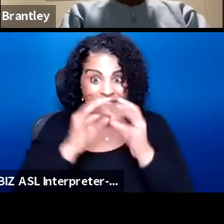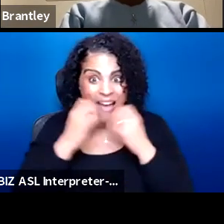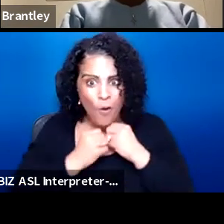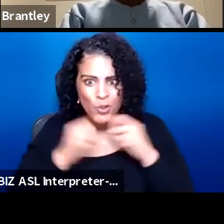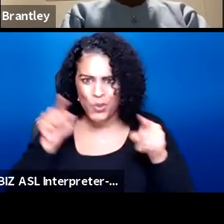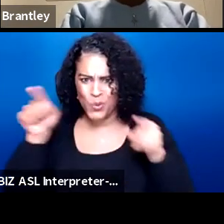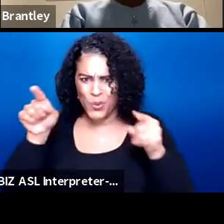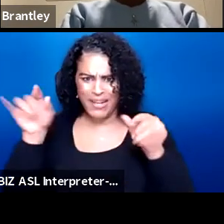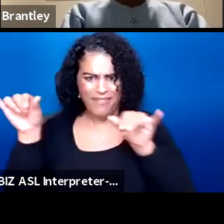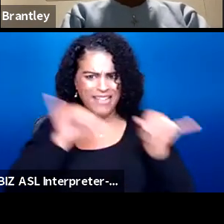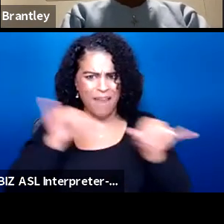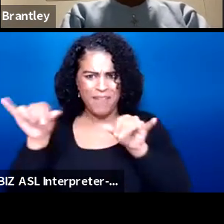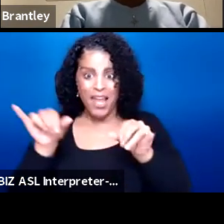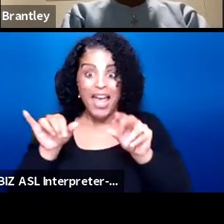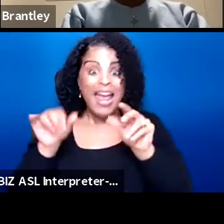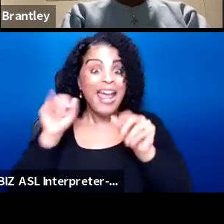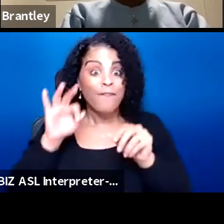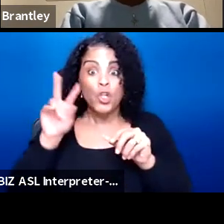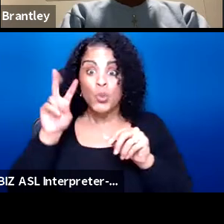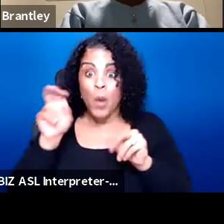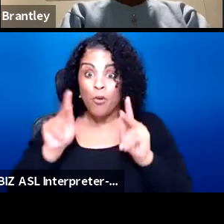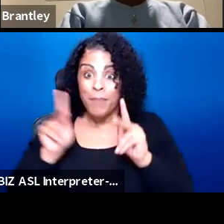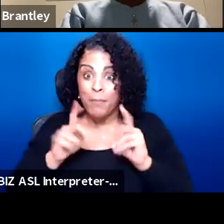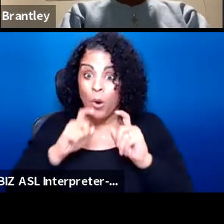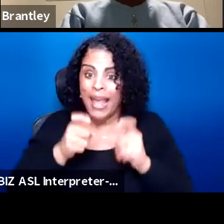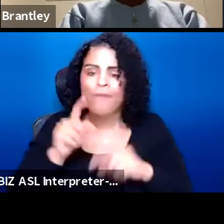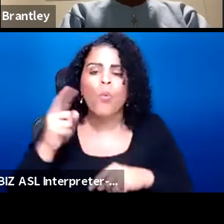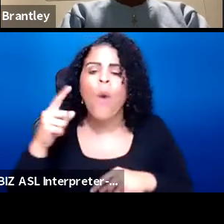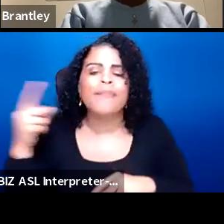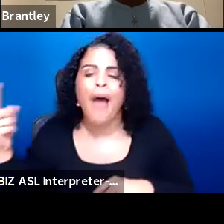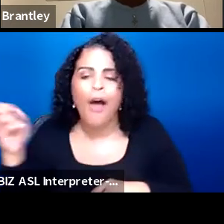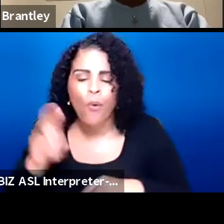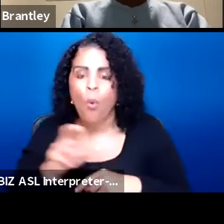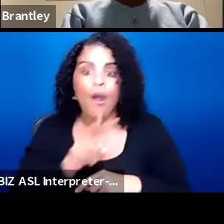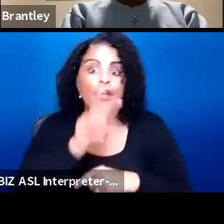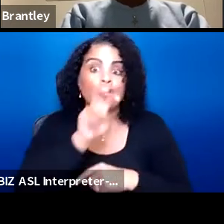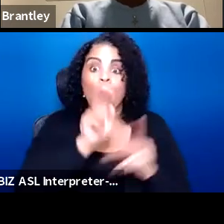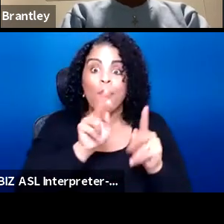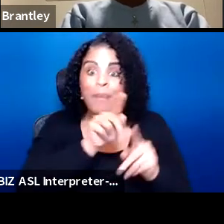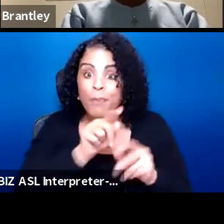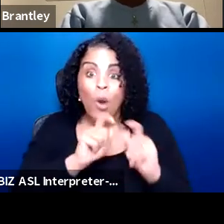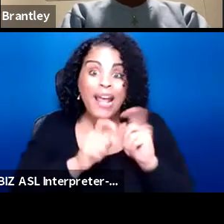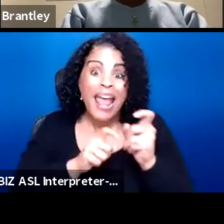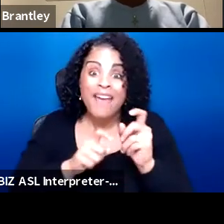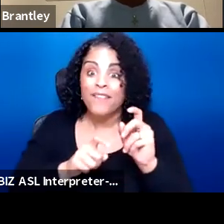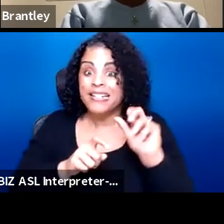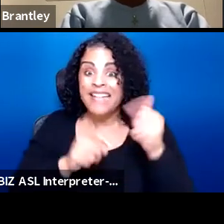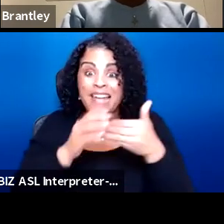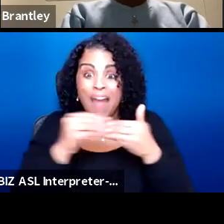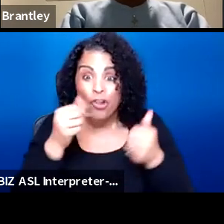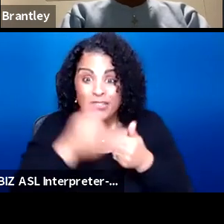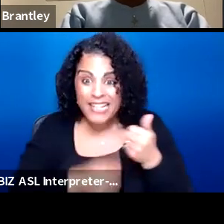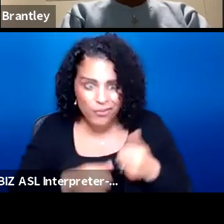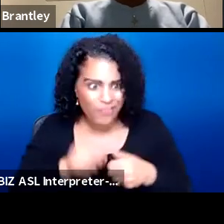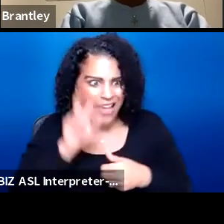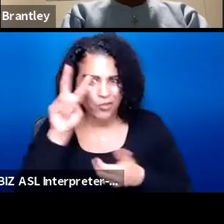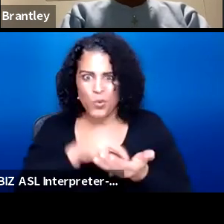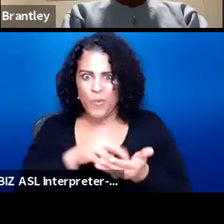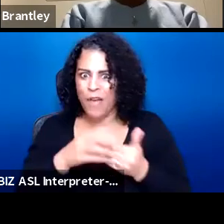if 200 people gave $1 or if 200 people gave $10 each, that's $2,000 already